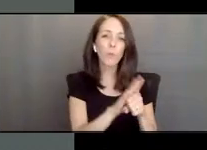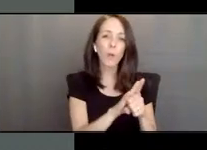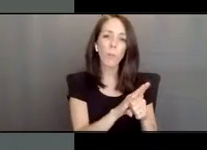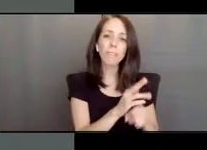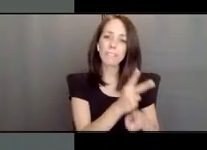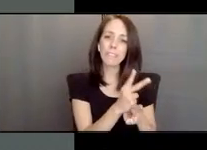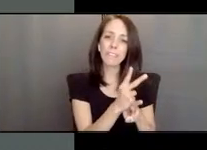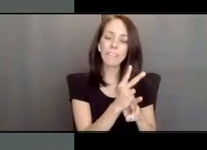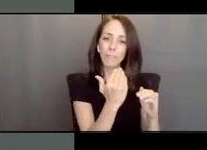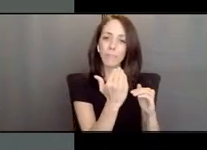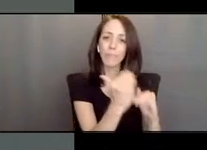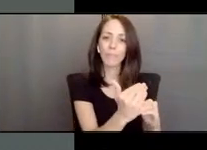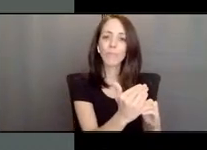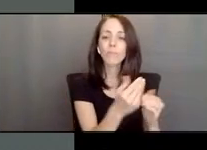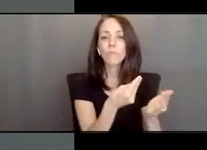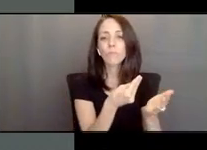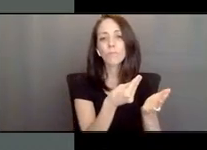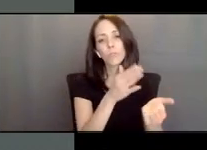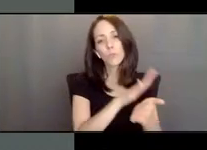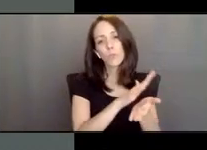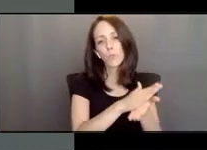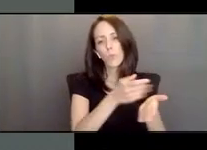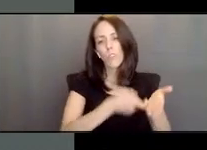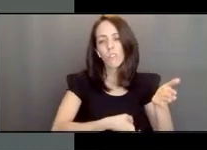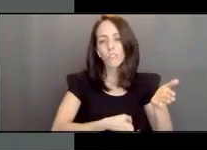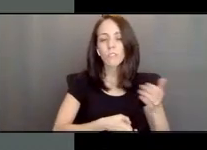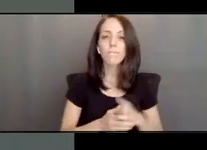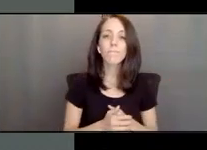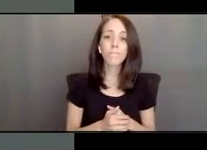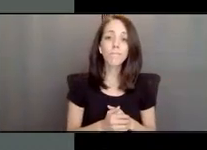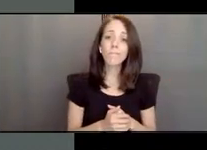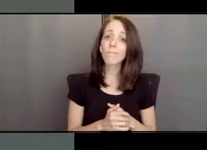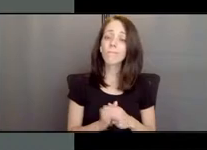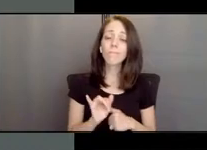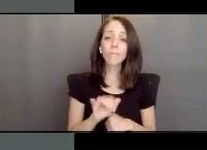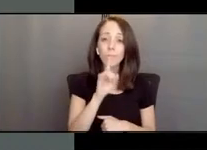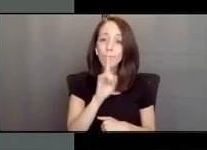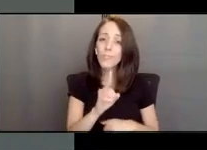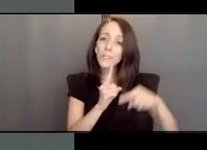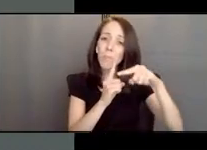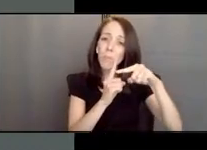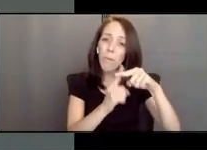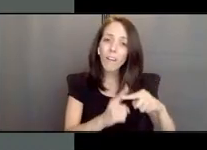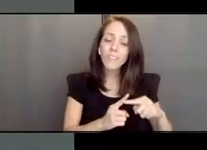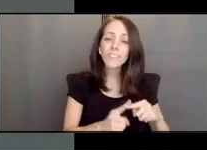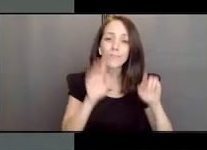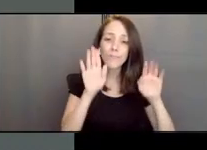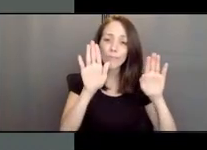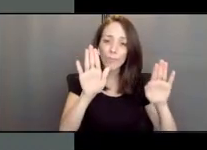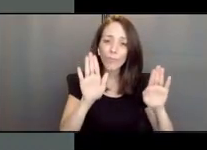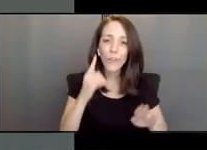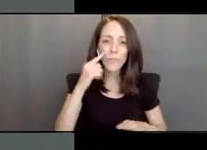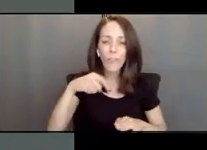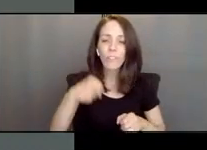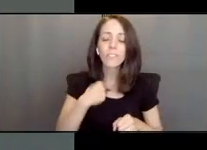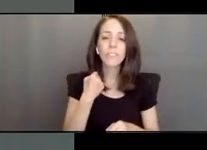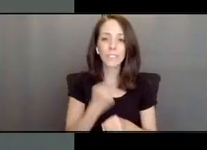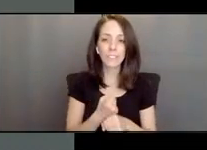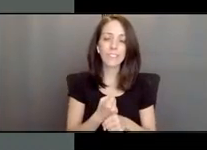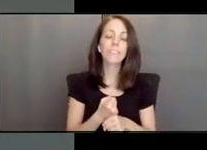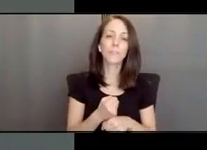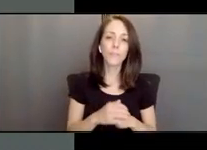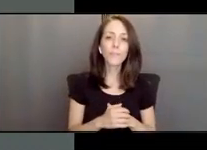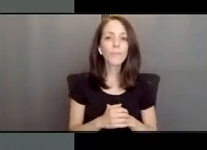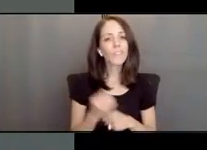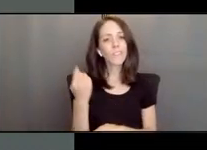us to balance that. So that's extremely good news for us this year. The only real difference from last year